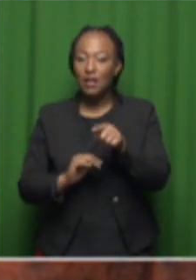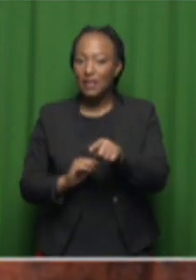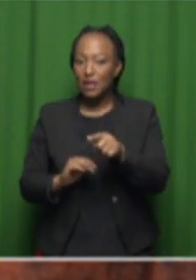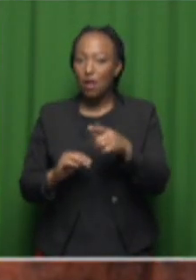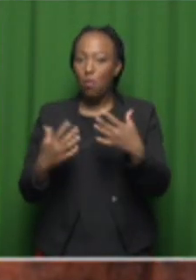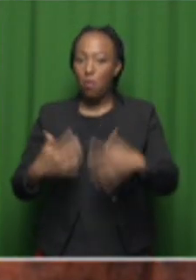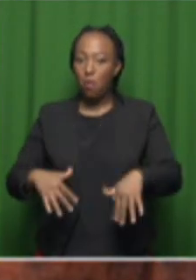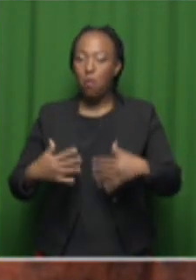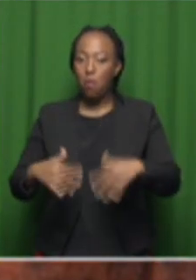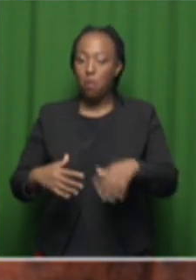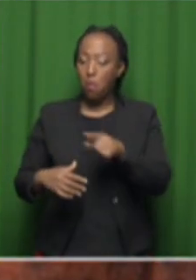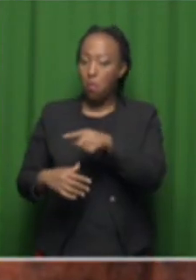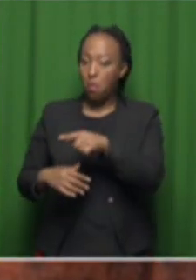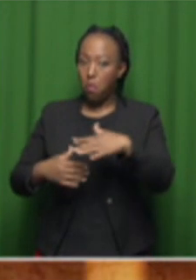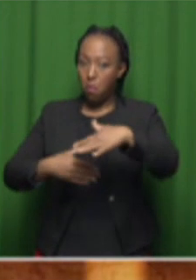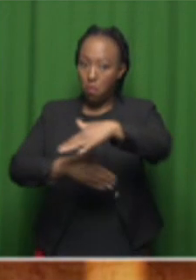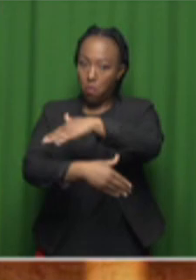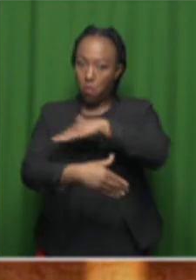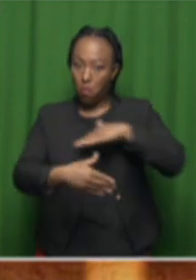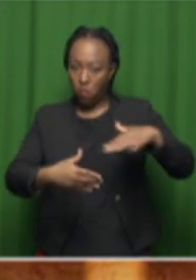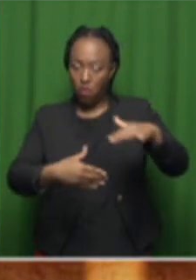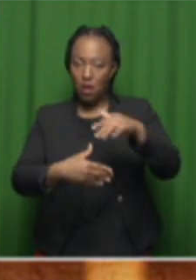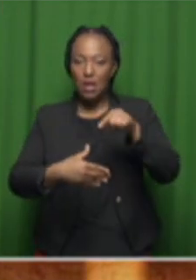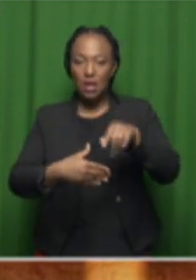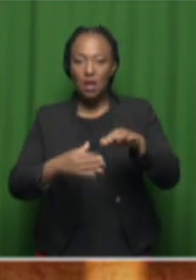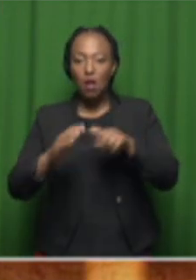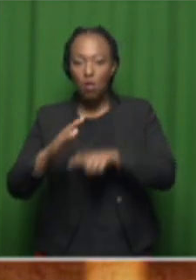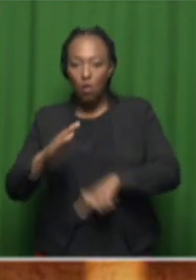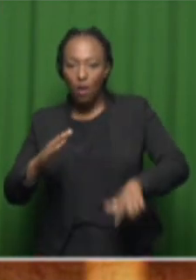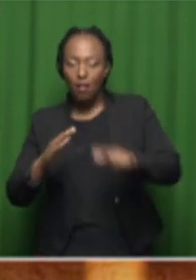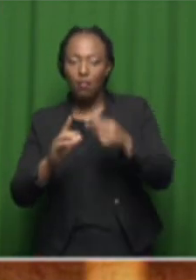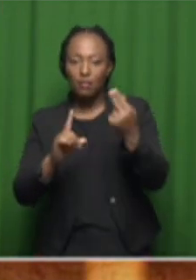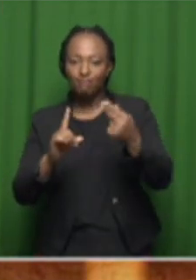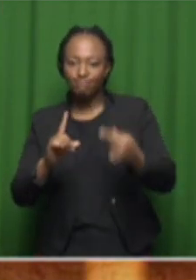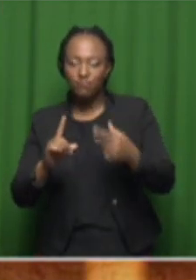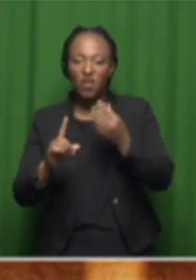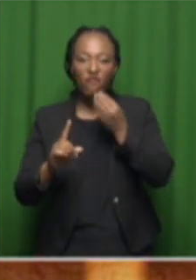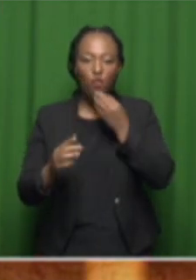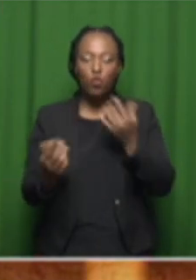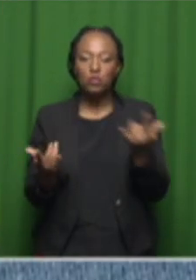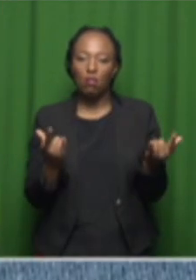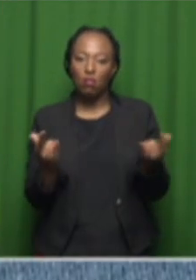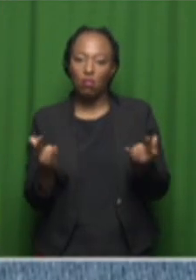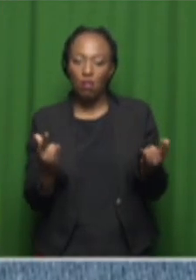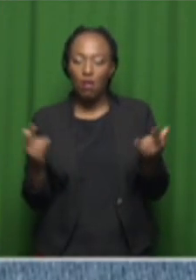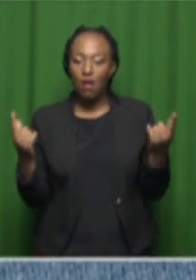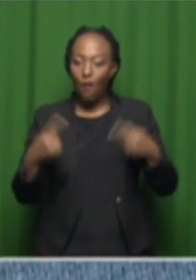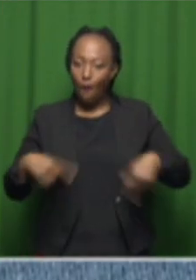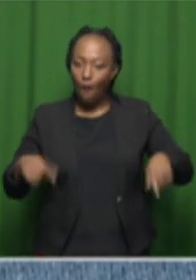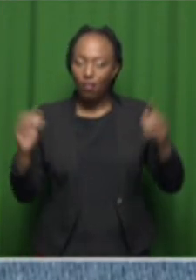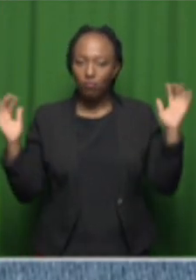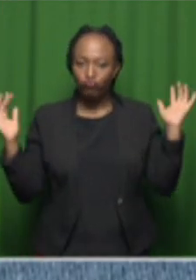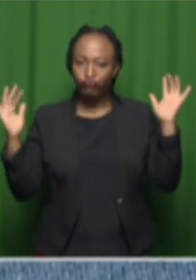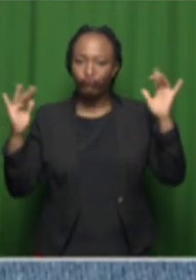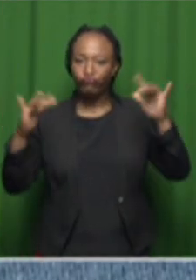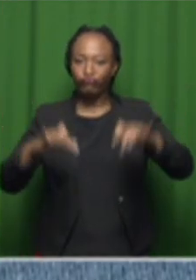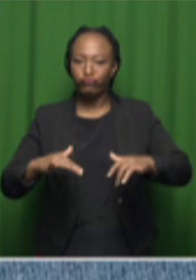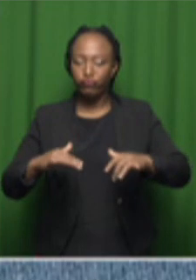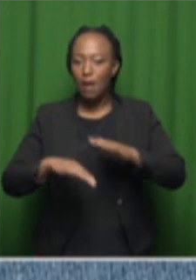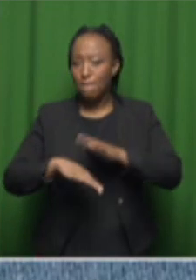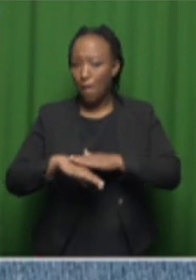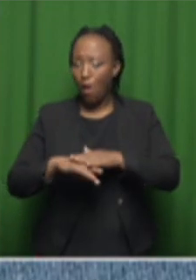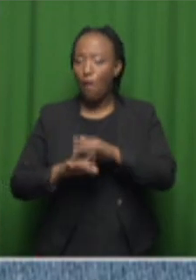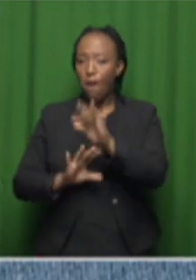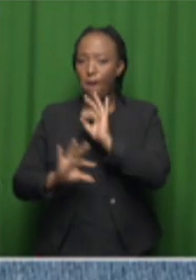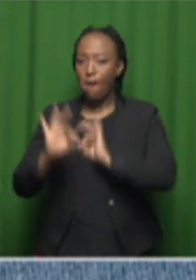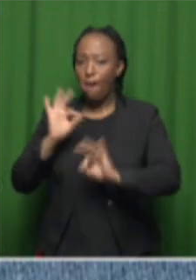will be a vibrant hub where local artisans, creators and food vendors come together to present the unique offerings. So to tell us a little bit more